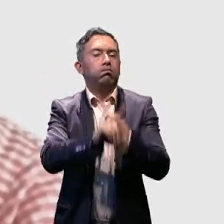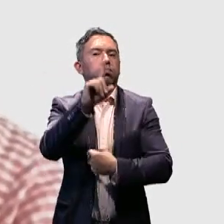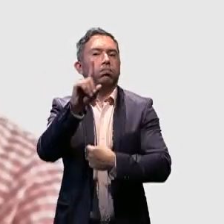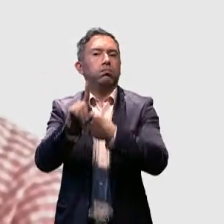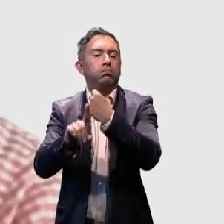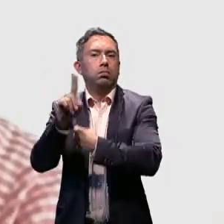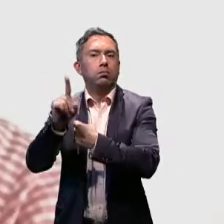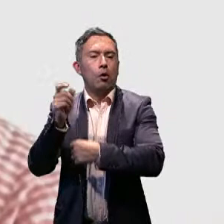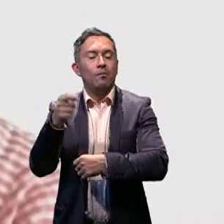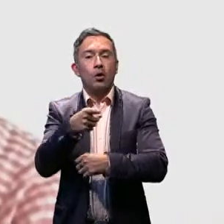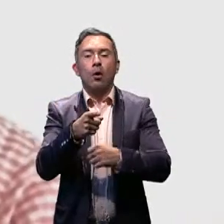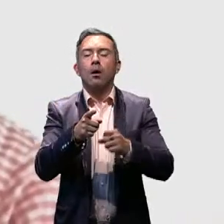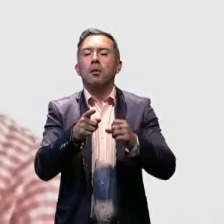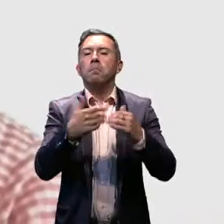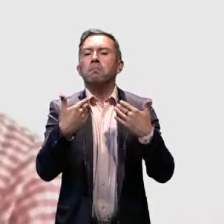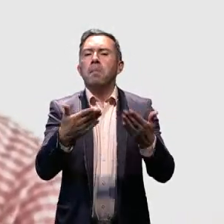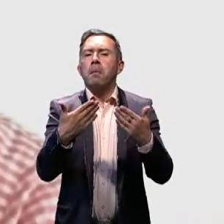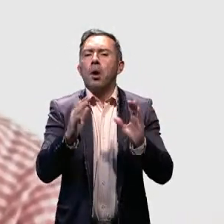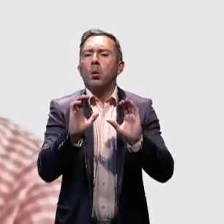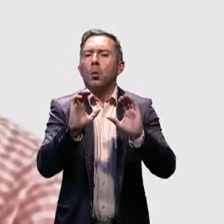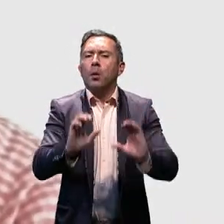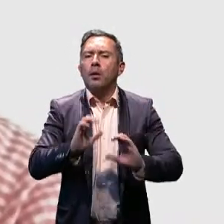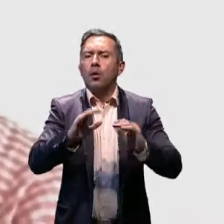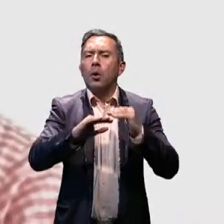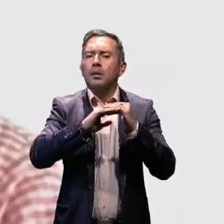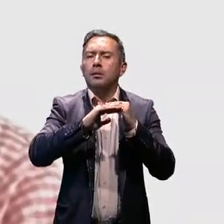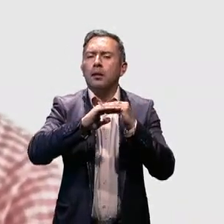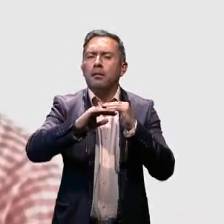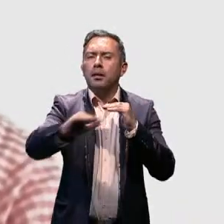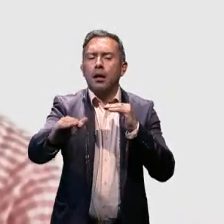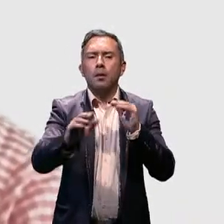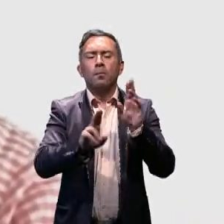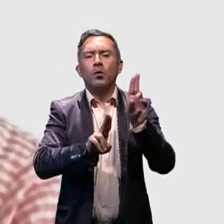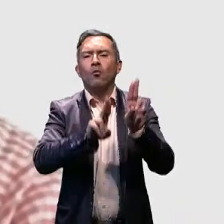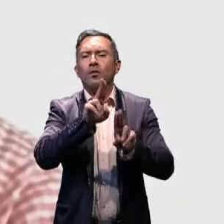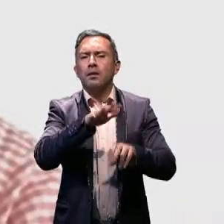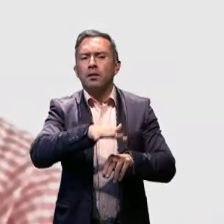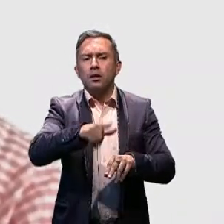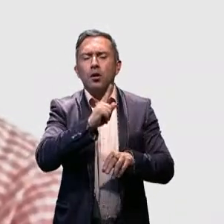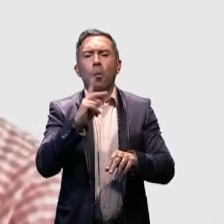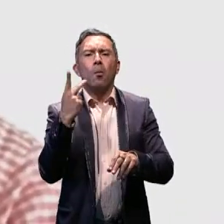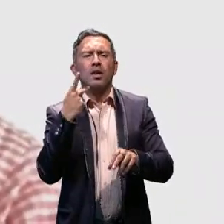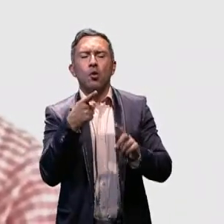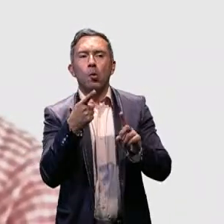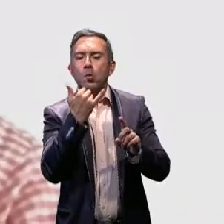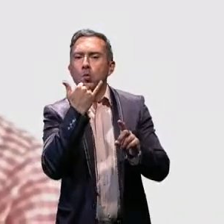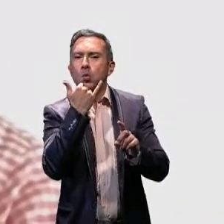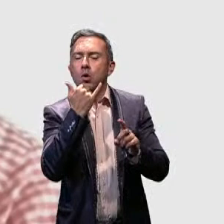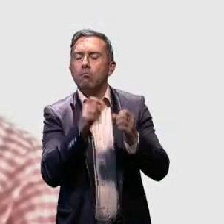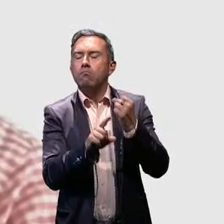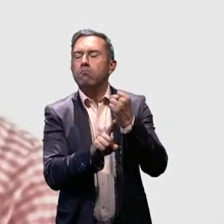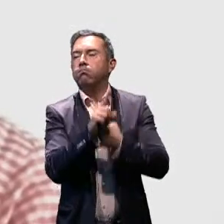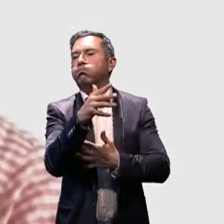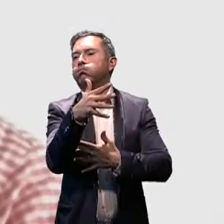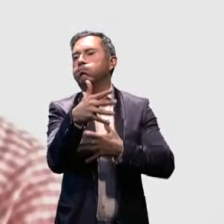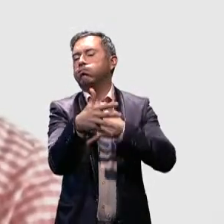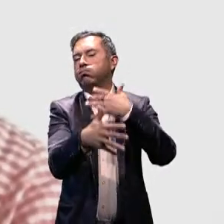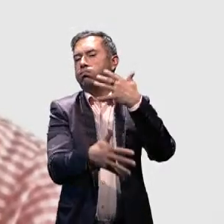are threatening with the backsliding, not only the stability conditions of the political